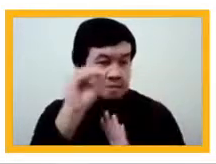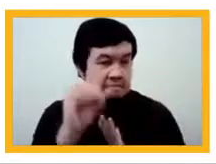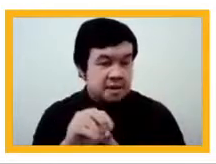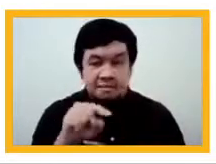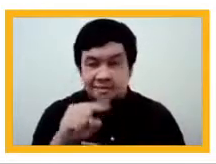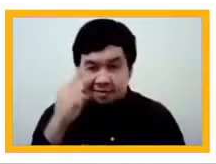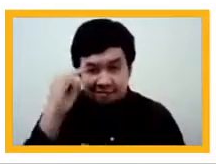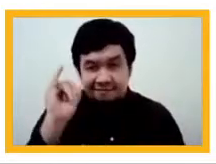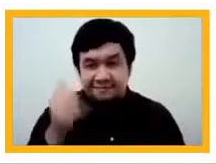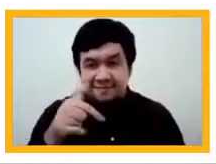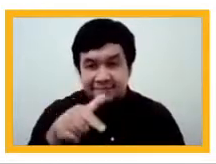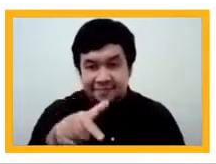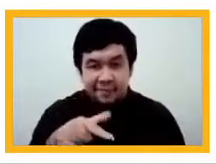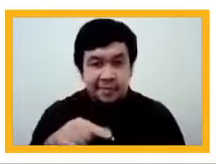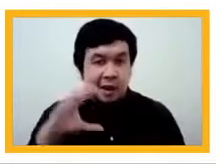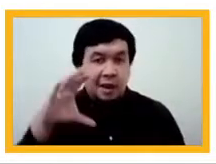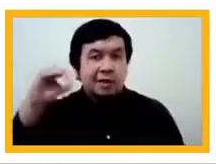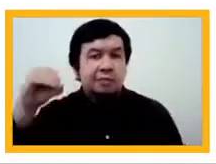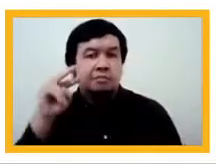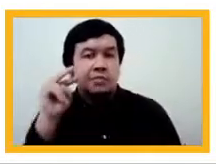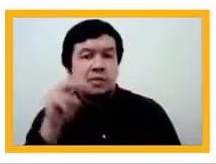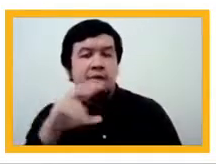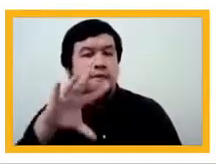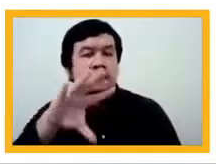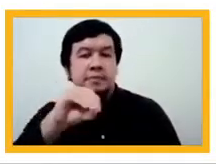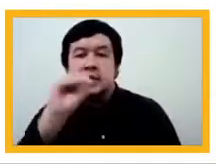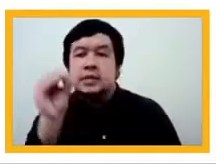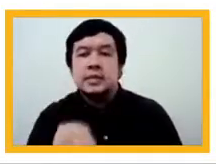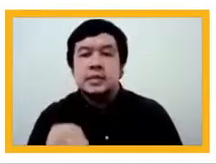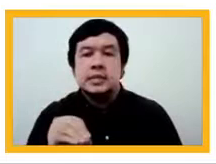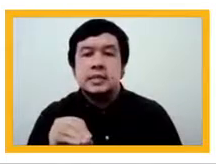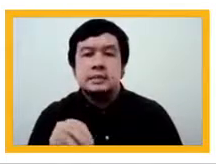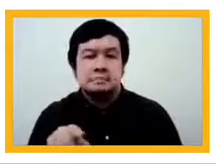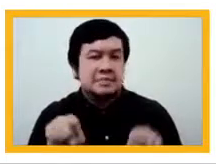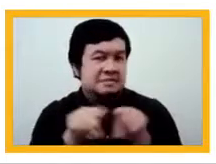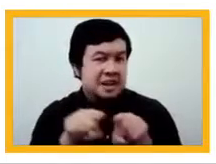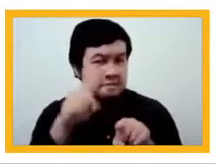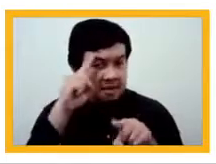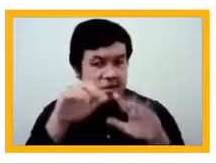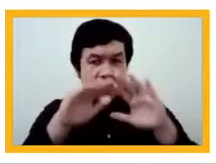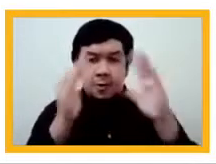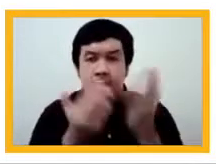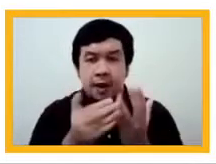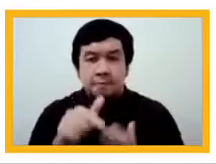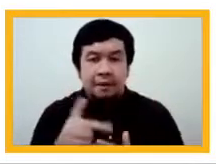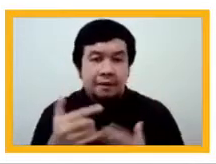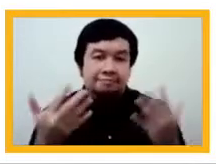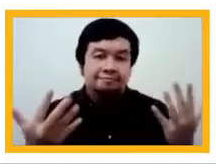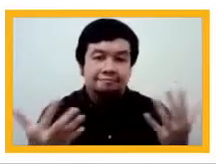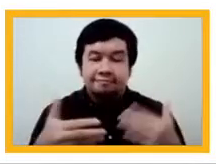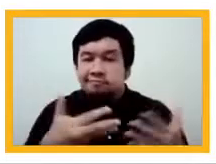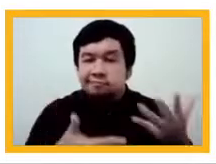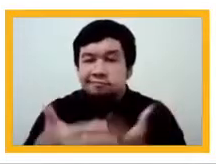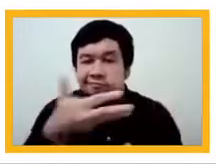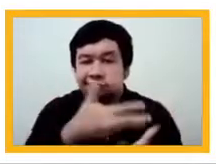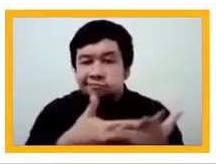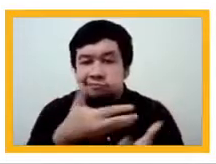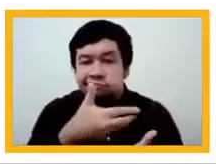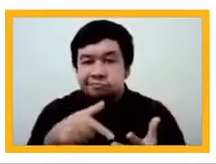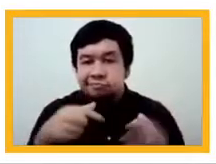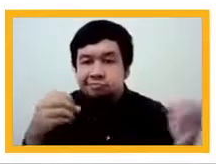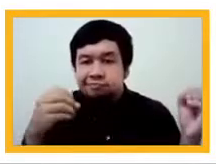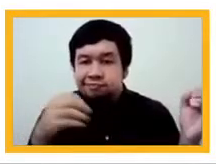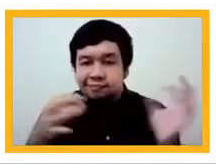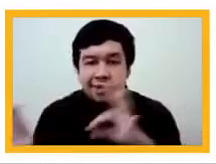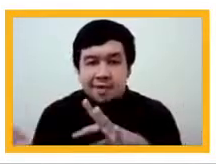And why is that? It's because lack of interaction. You know, over 2/3 of employers